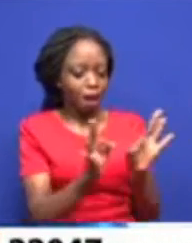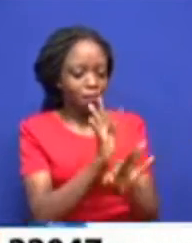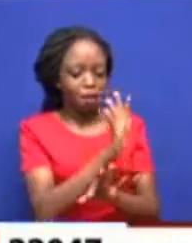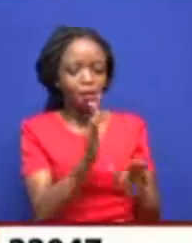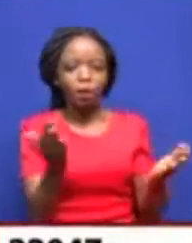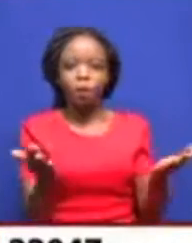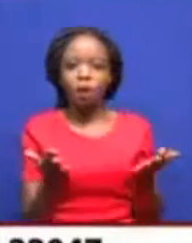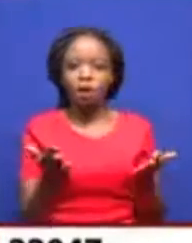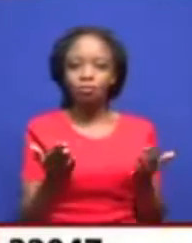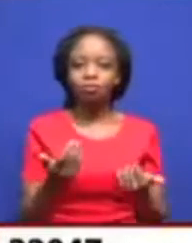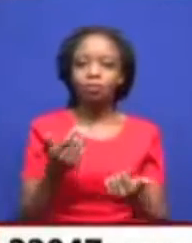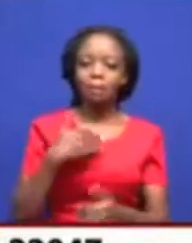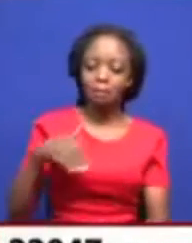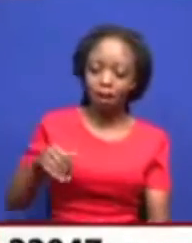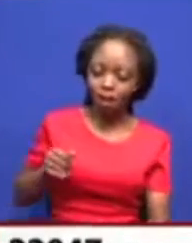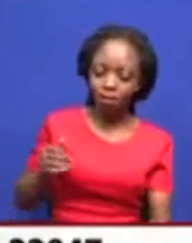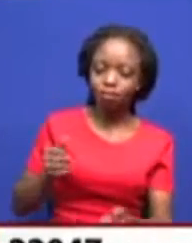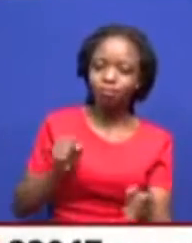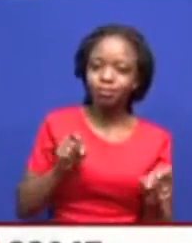Your siblings, your parents?